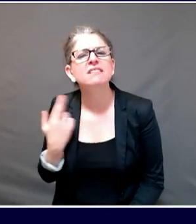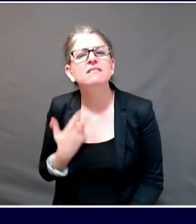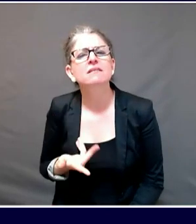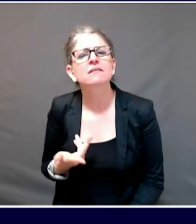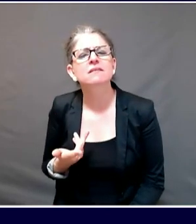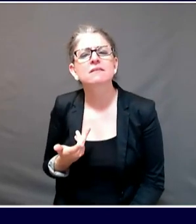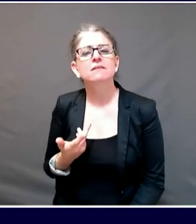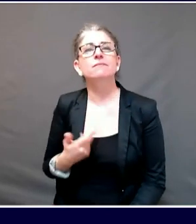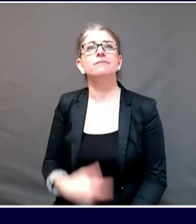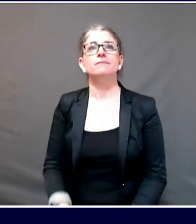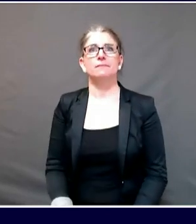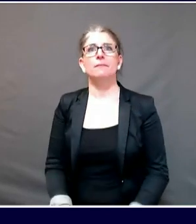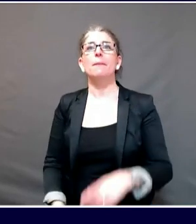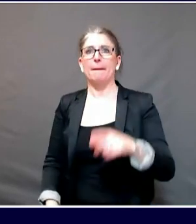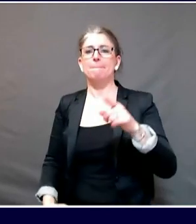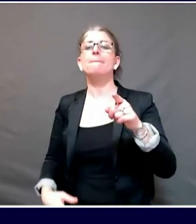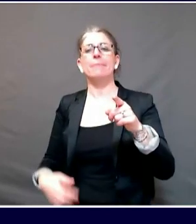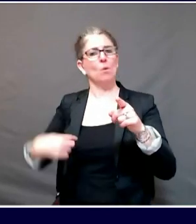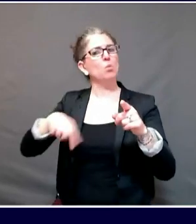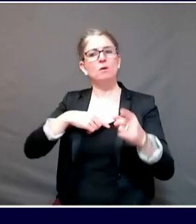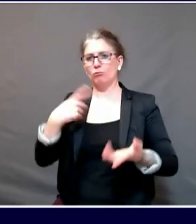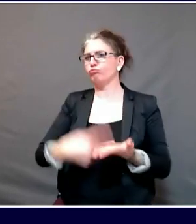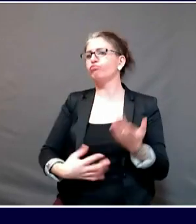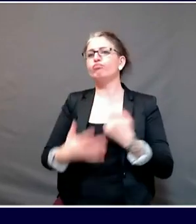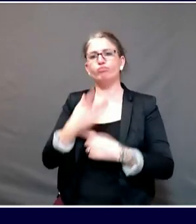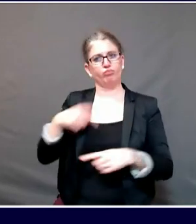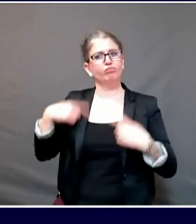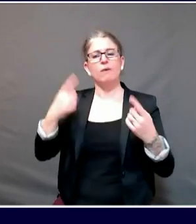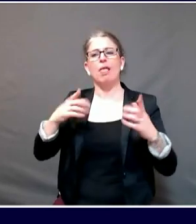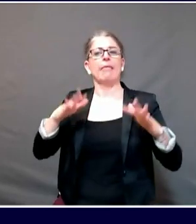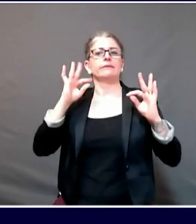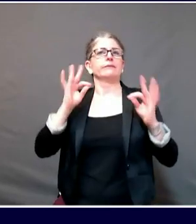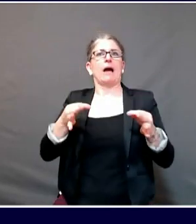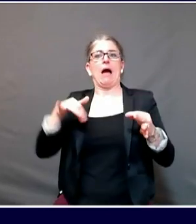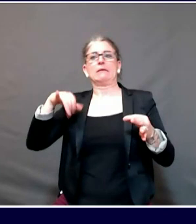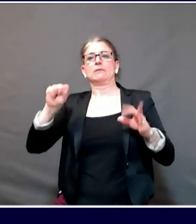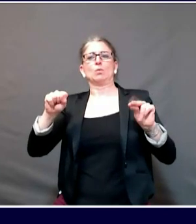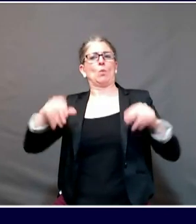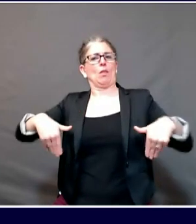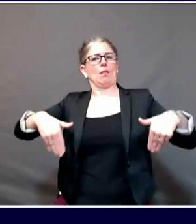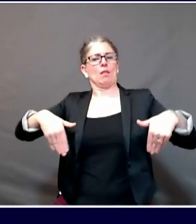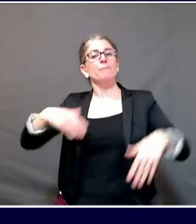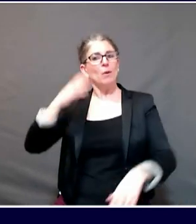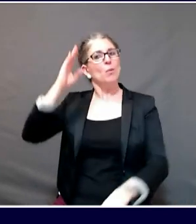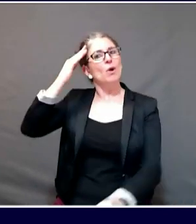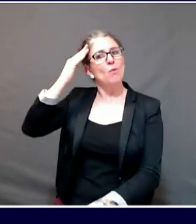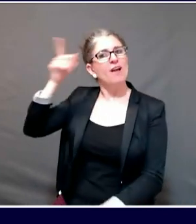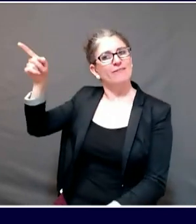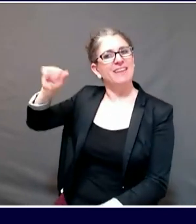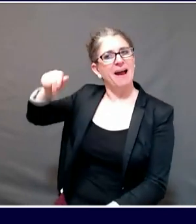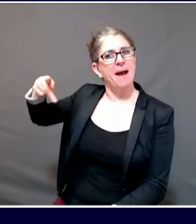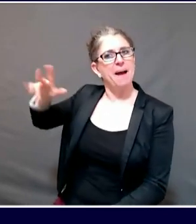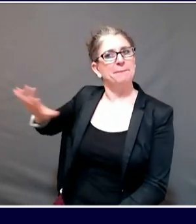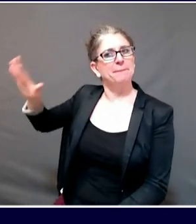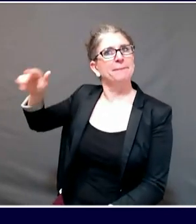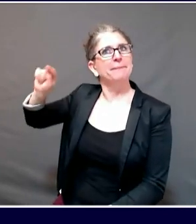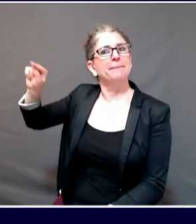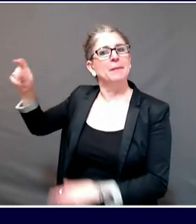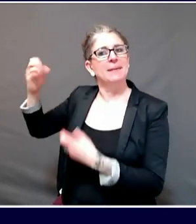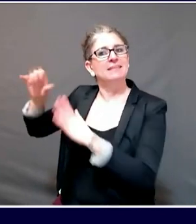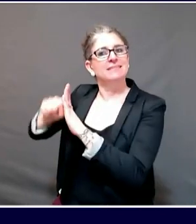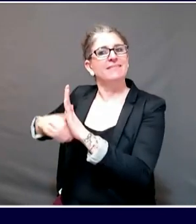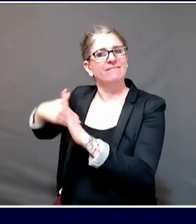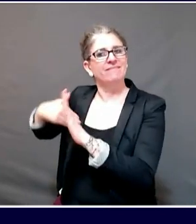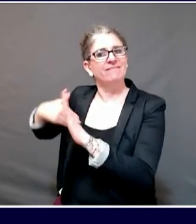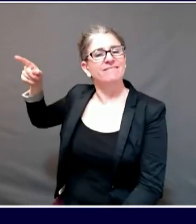last week a bit as well. The question for us, Joe, whether this is one of our top priorities or a priority that we should work